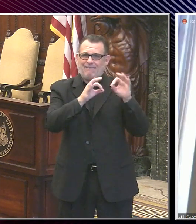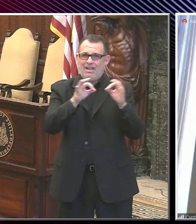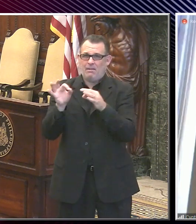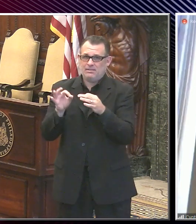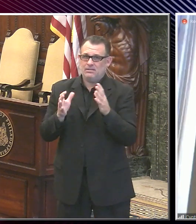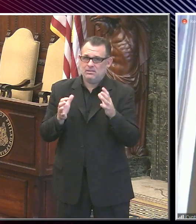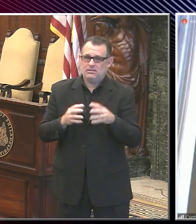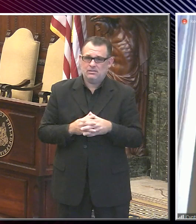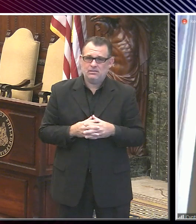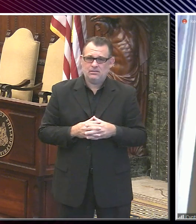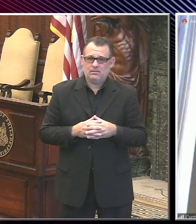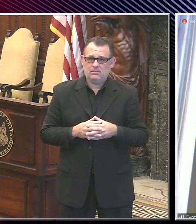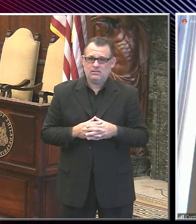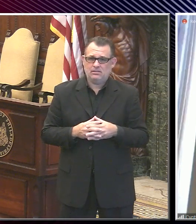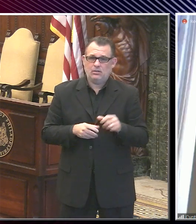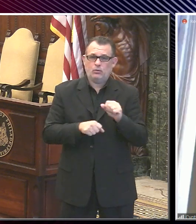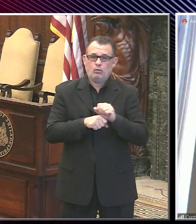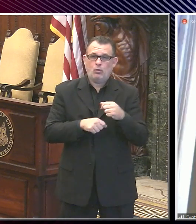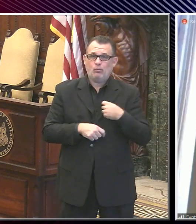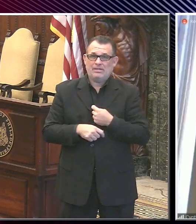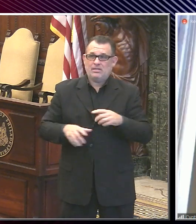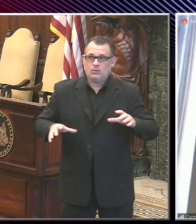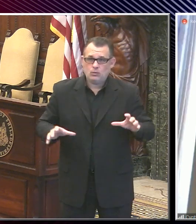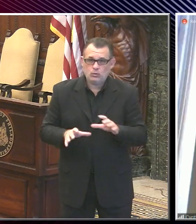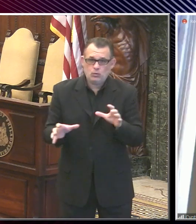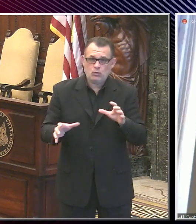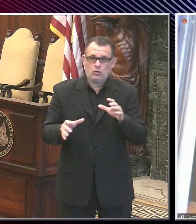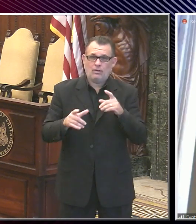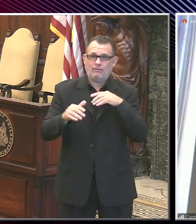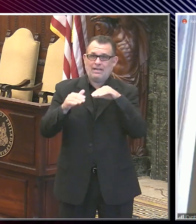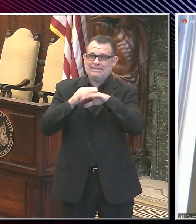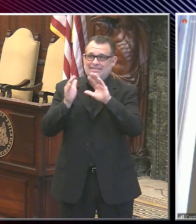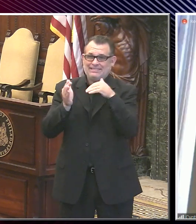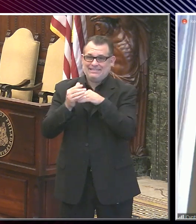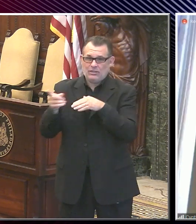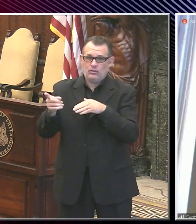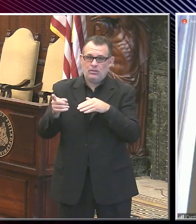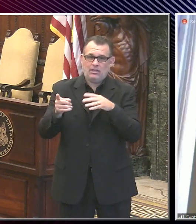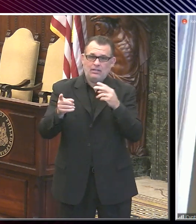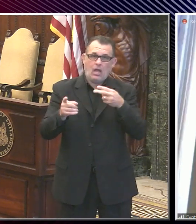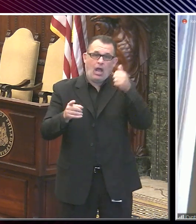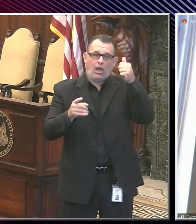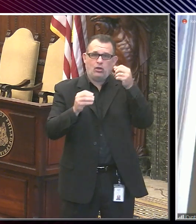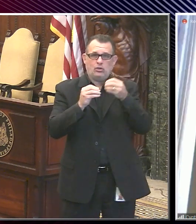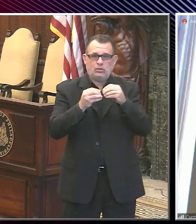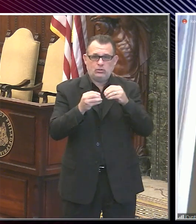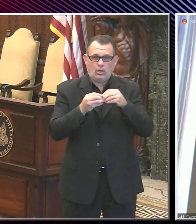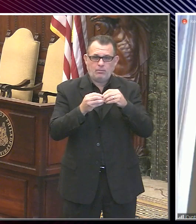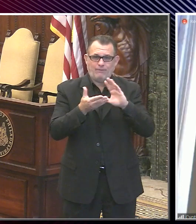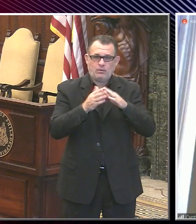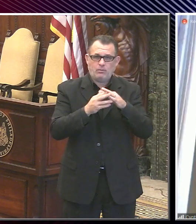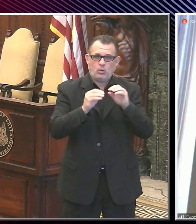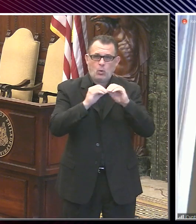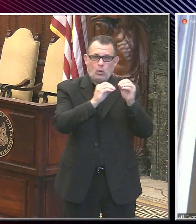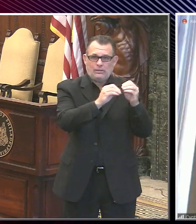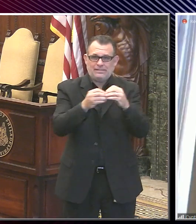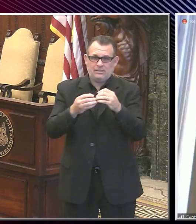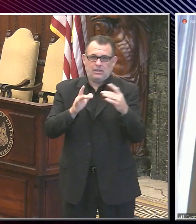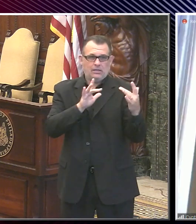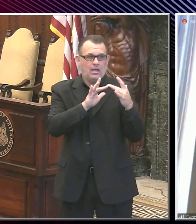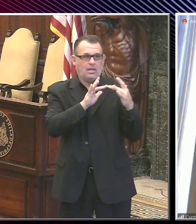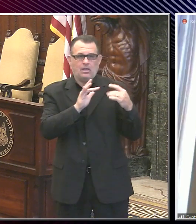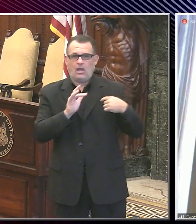in addition to the work that we're doing with the access centers, there is a huge number of community-based organizations that have reached out to us who